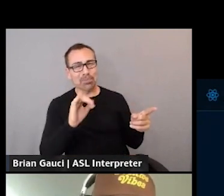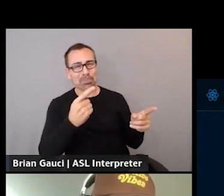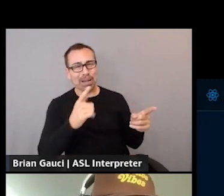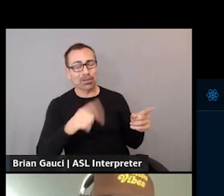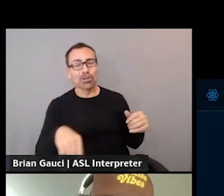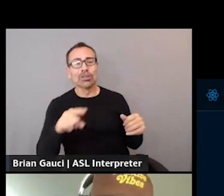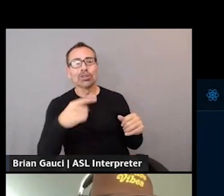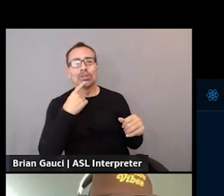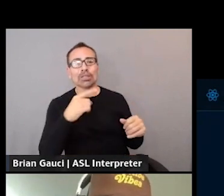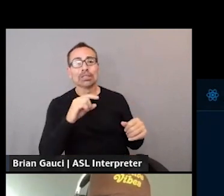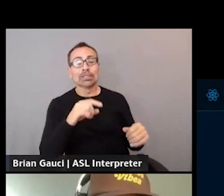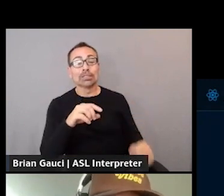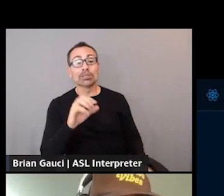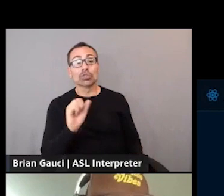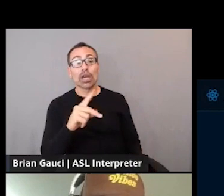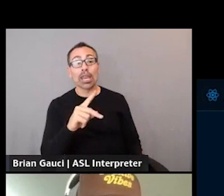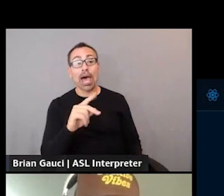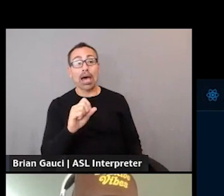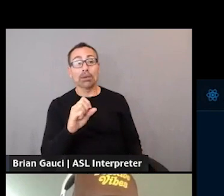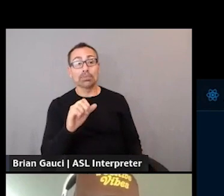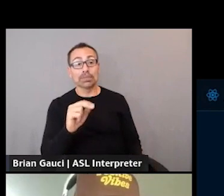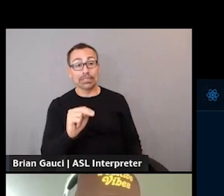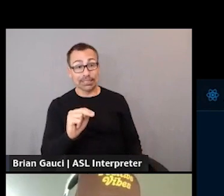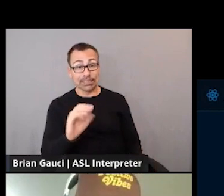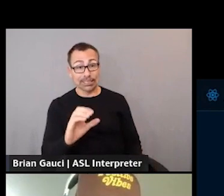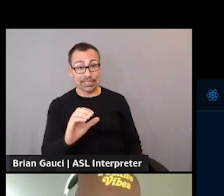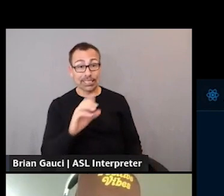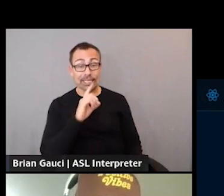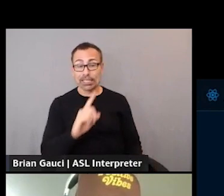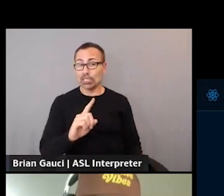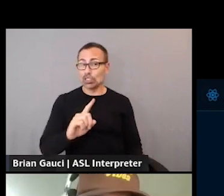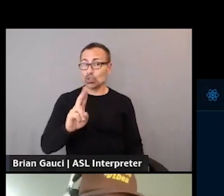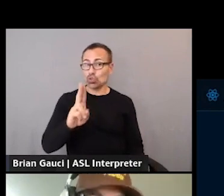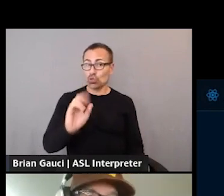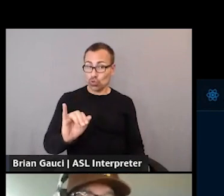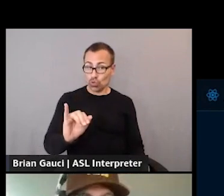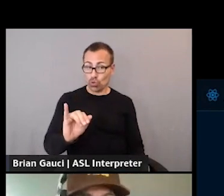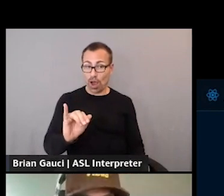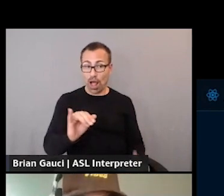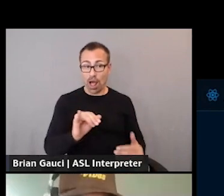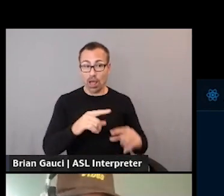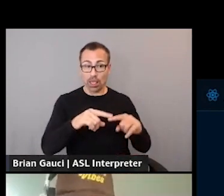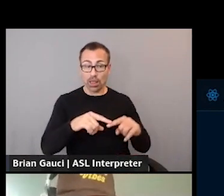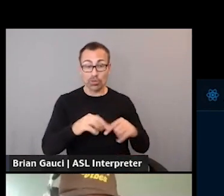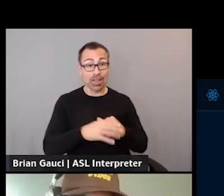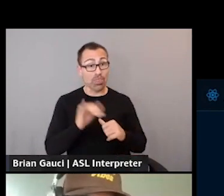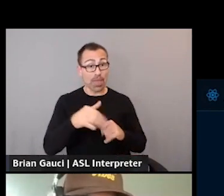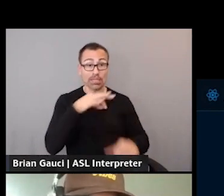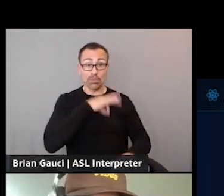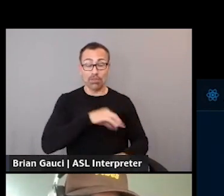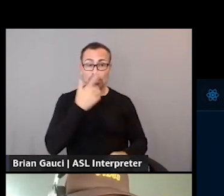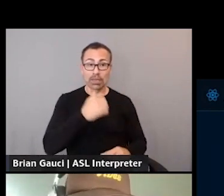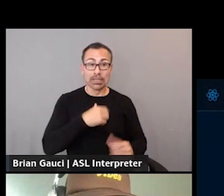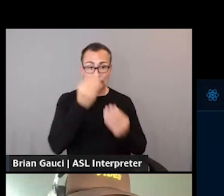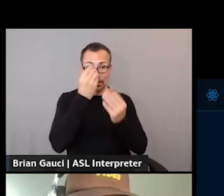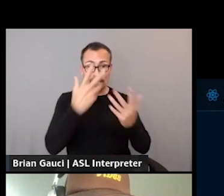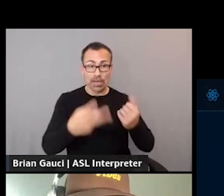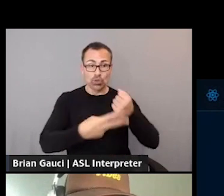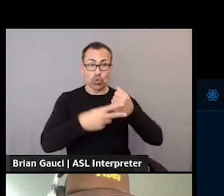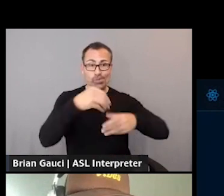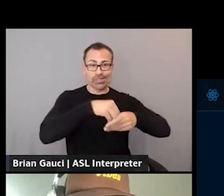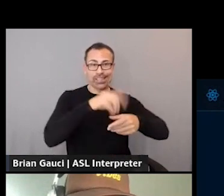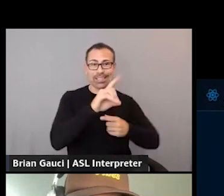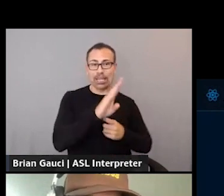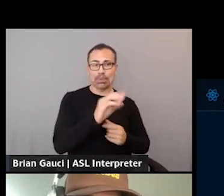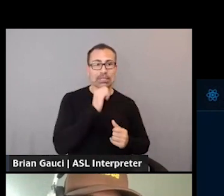is UI driven, and that's another really great benefit of GraphQL, because data stored in a database is not necessarily